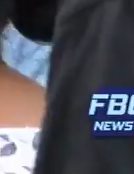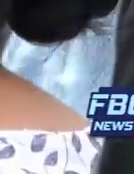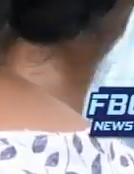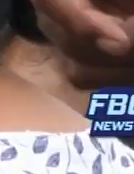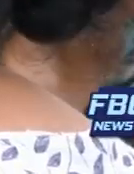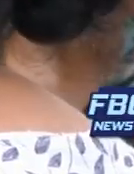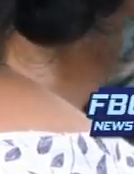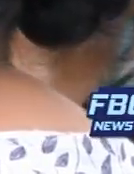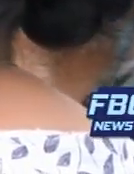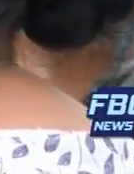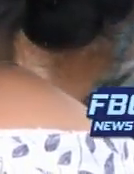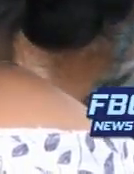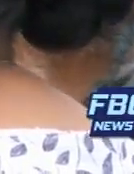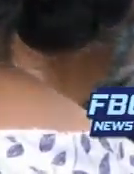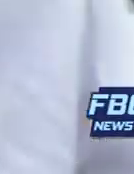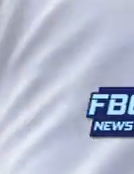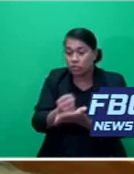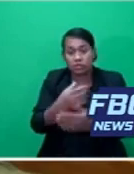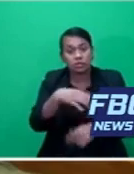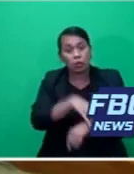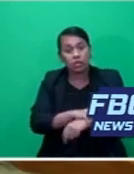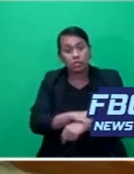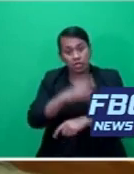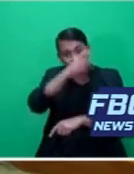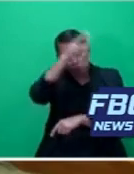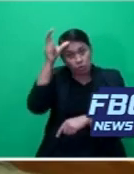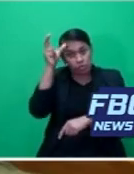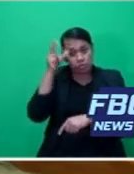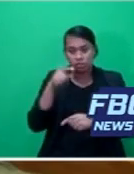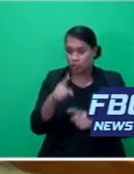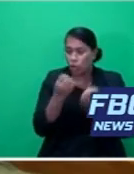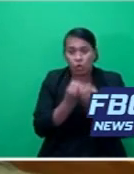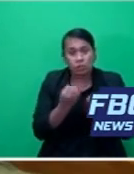life-saving supplies they need to test